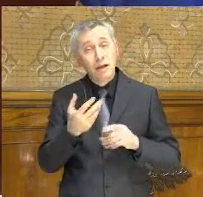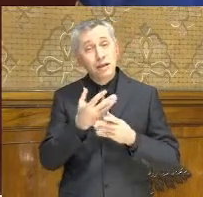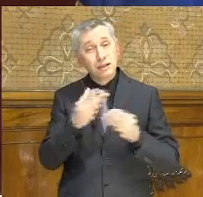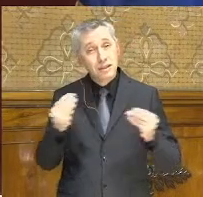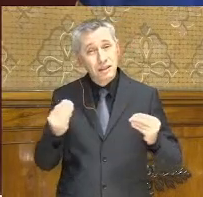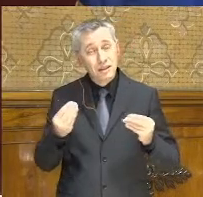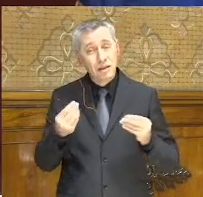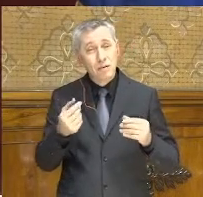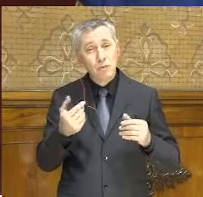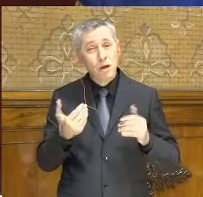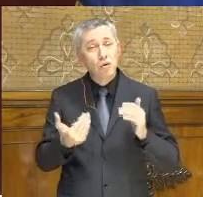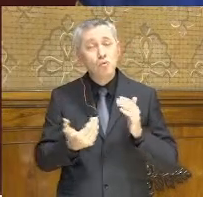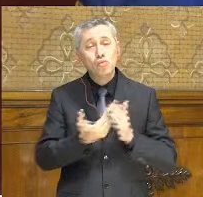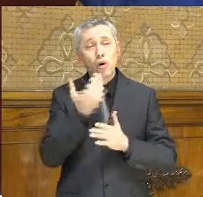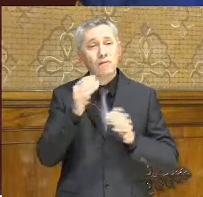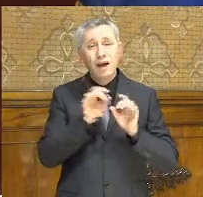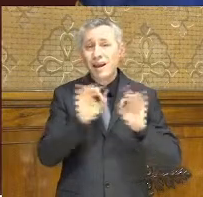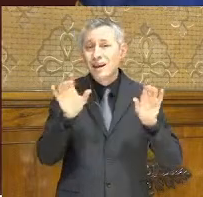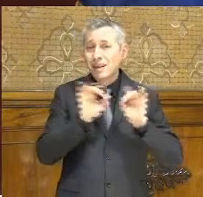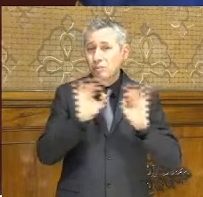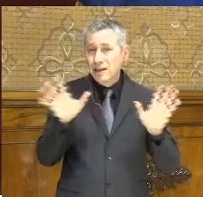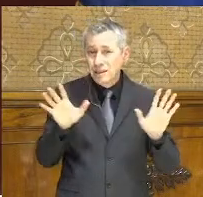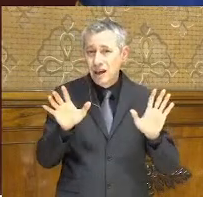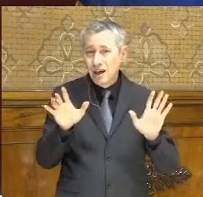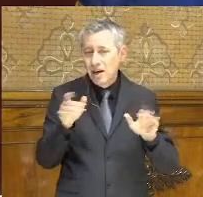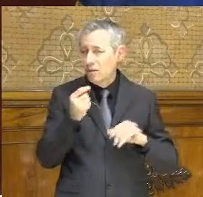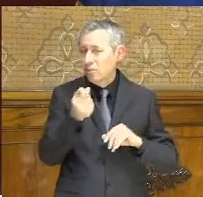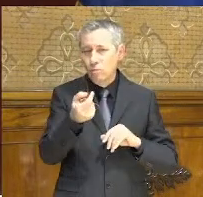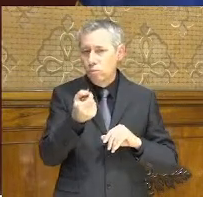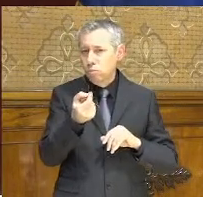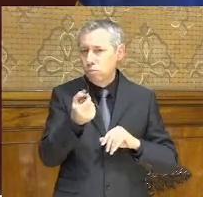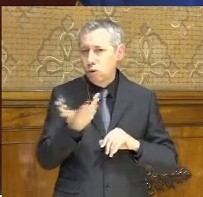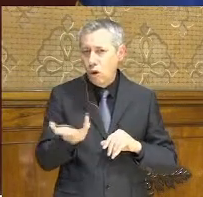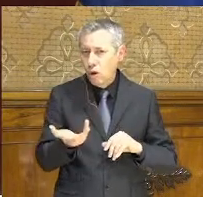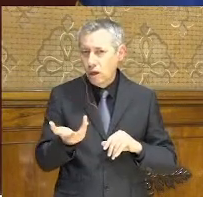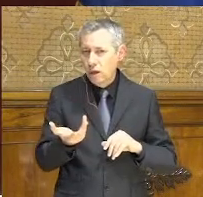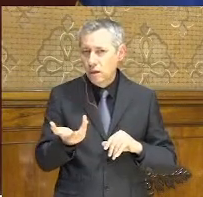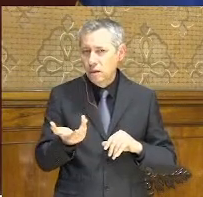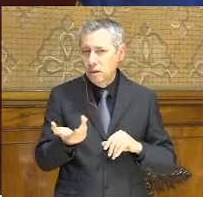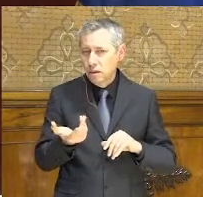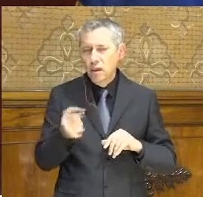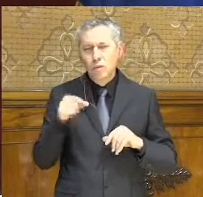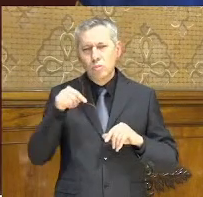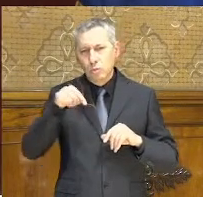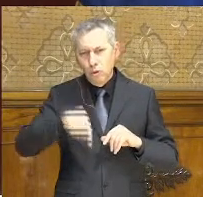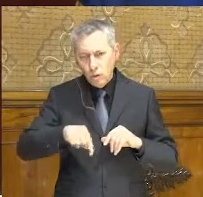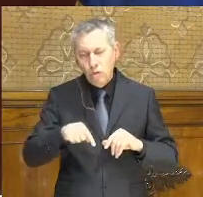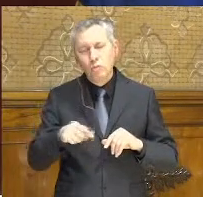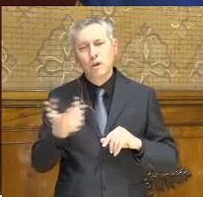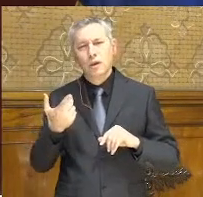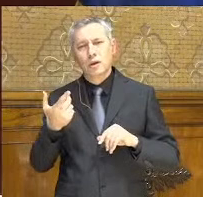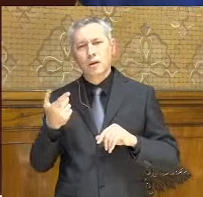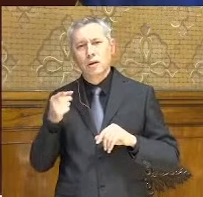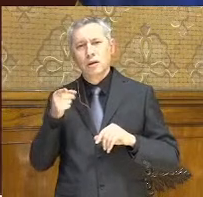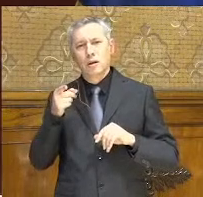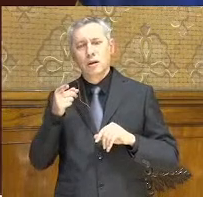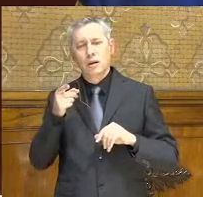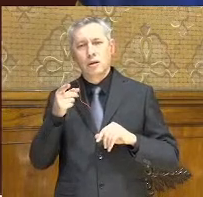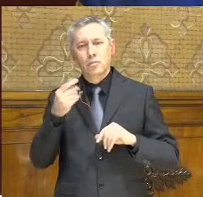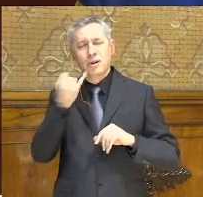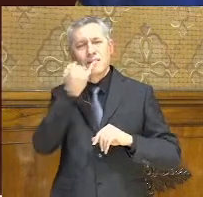have inspired our contemporaries and the contemporaries of current movements as consistently as